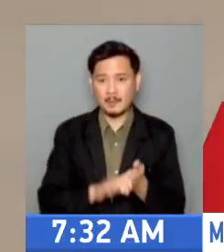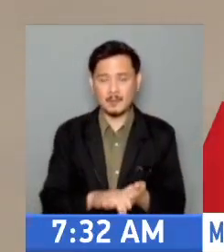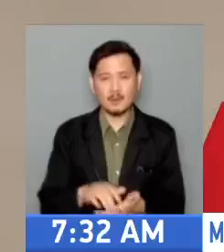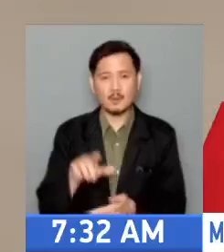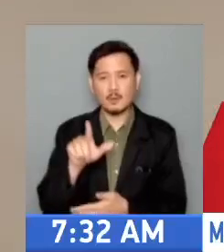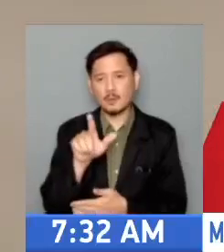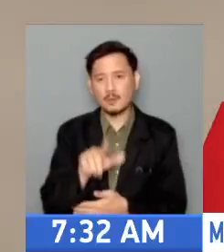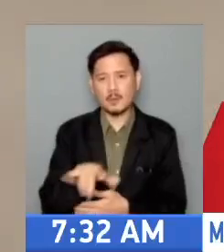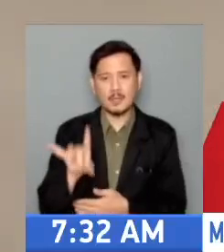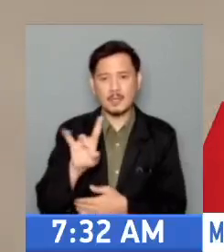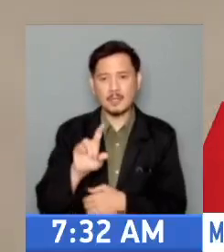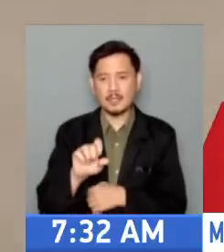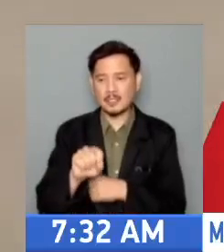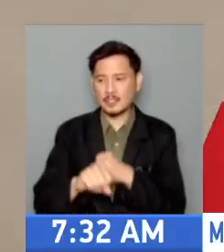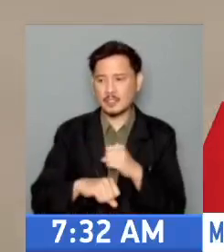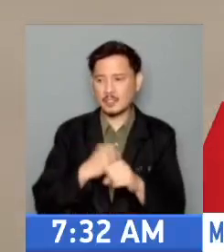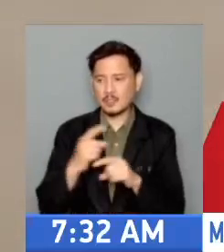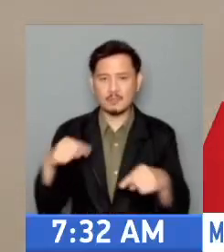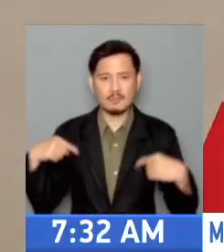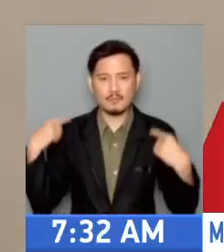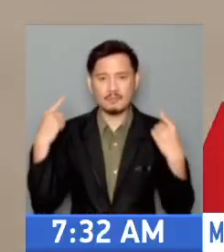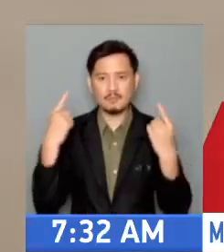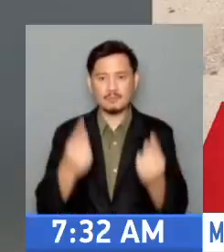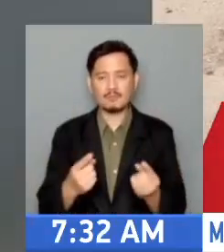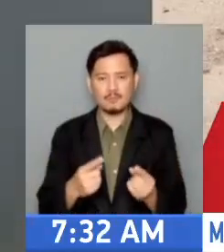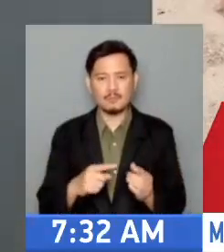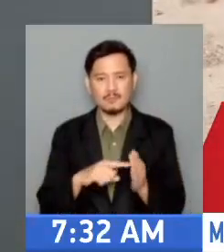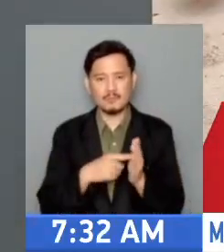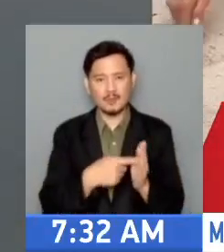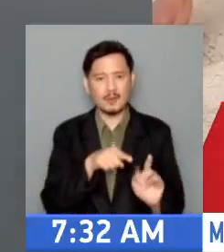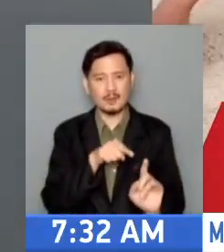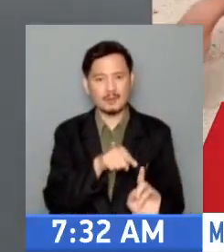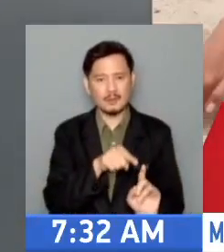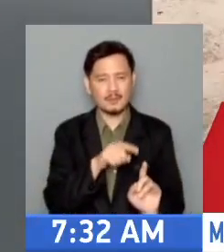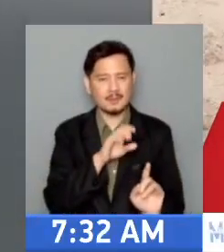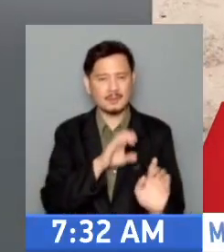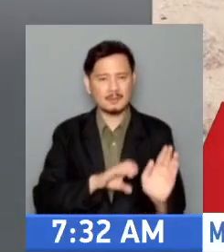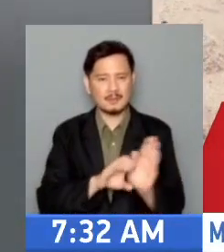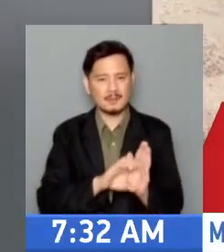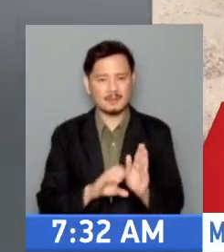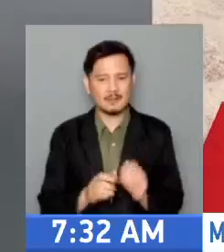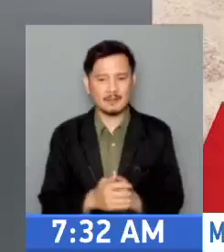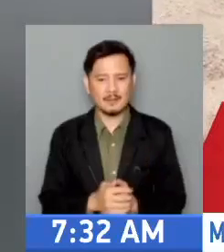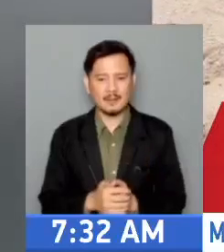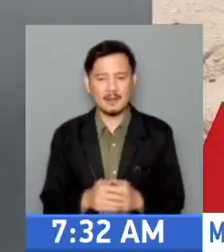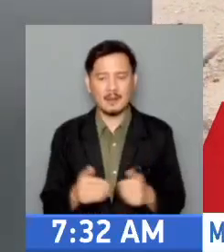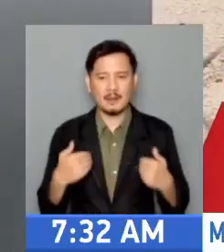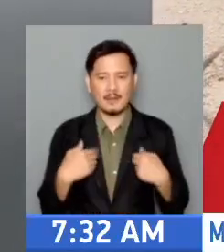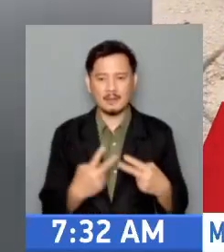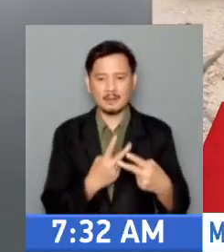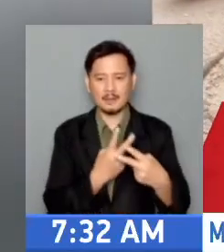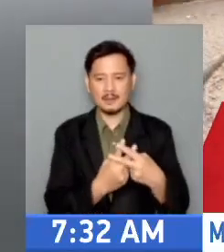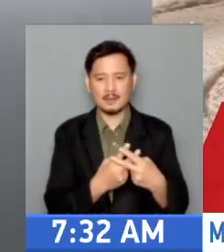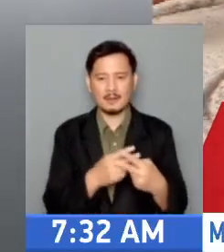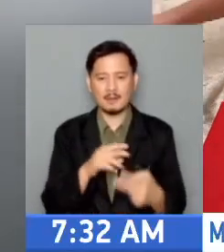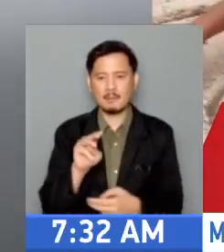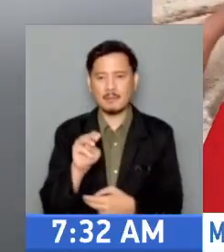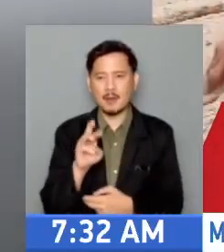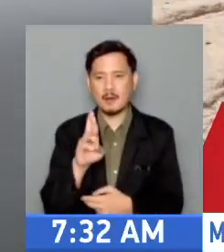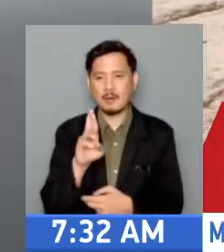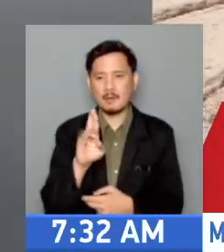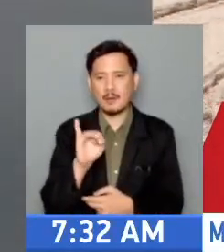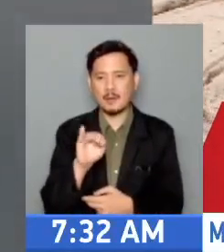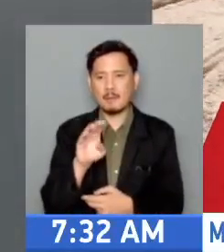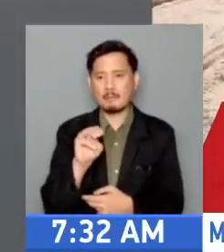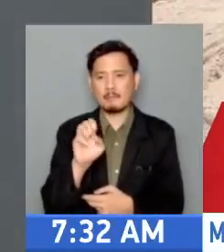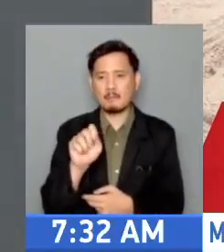years na ang nakalipas simula nang gawin niya ang karakter. May pa-hashtag pa siyang Marimar Forever. Kaya naman